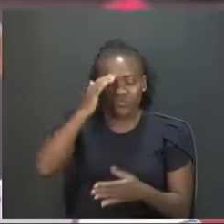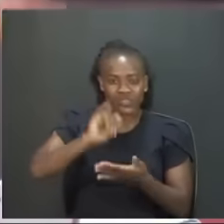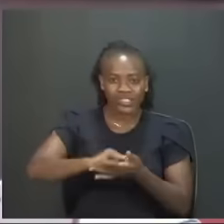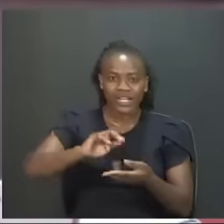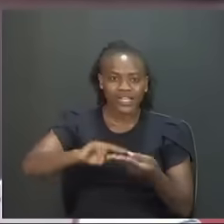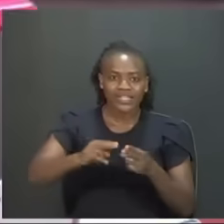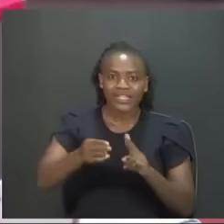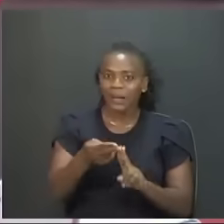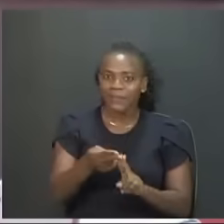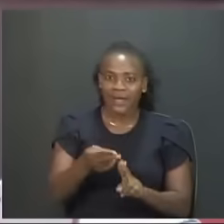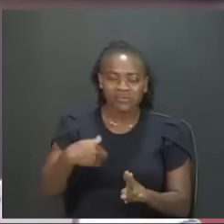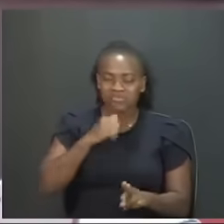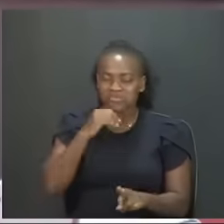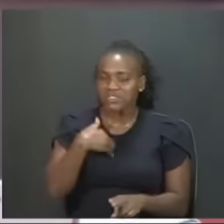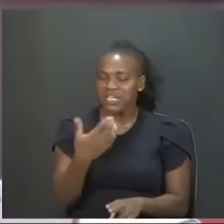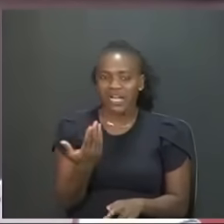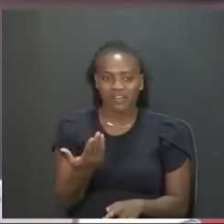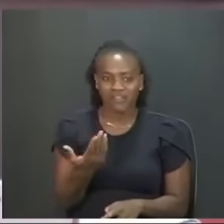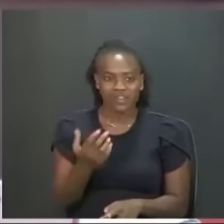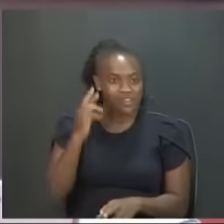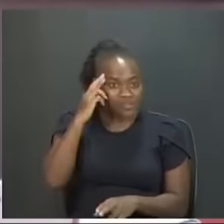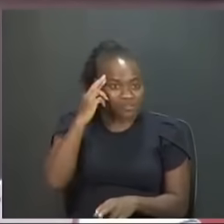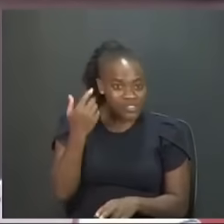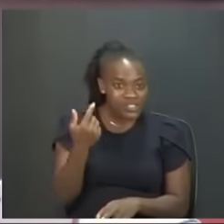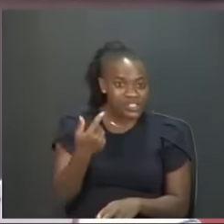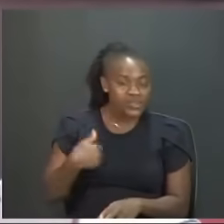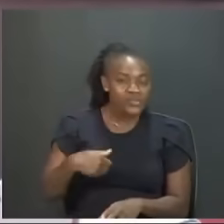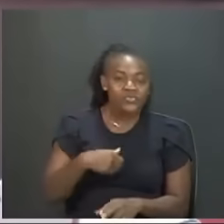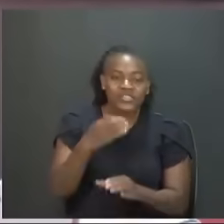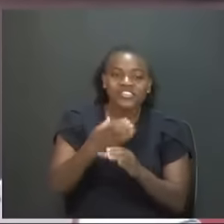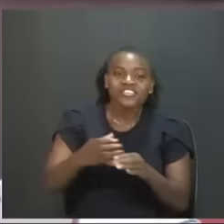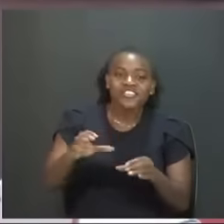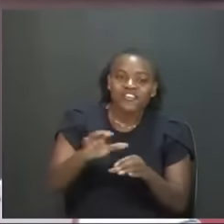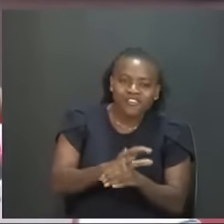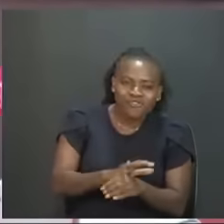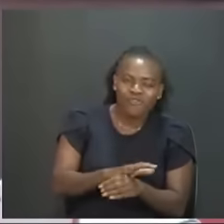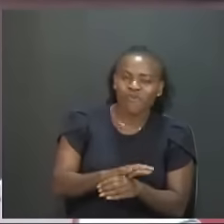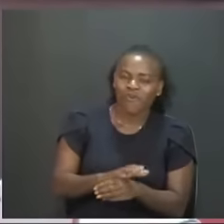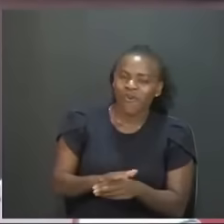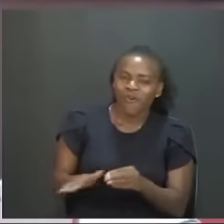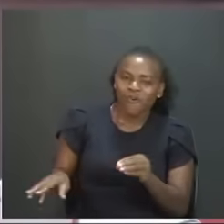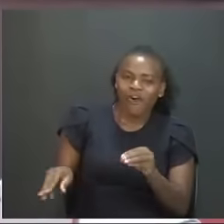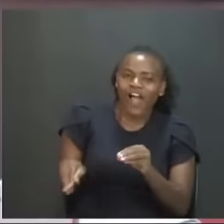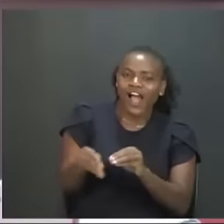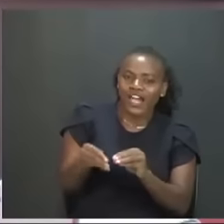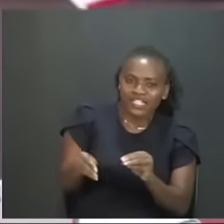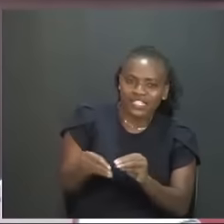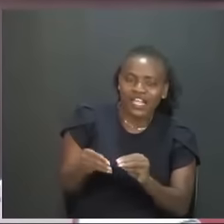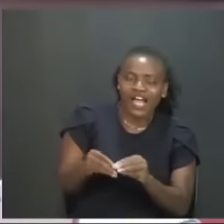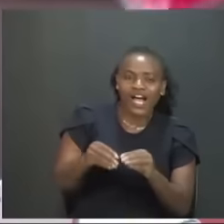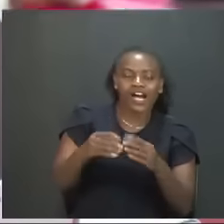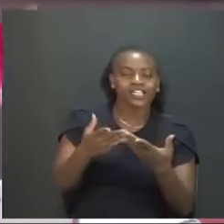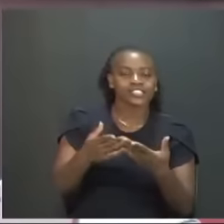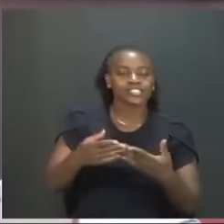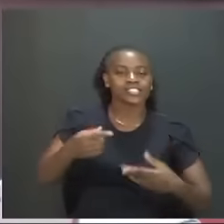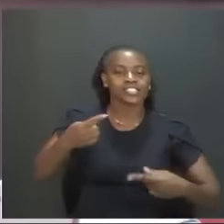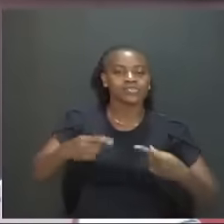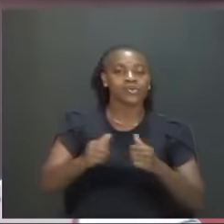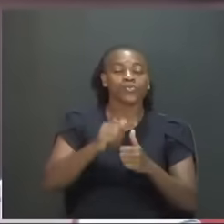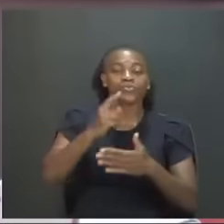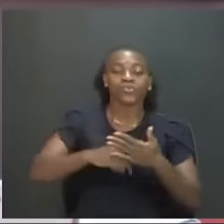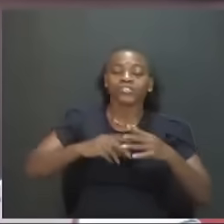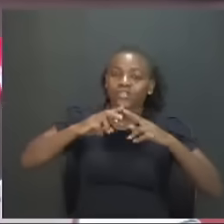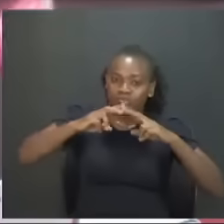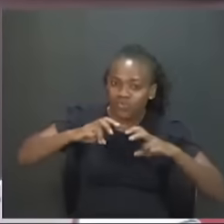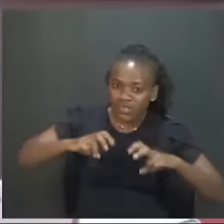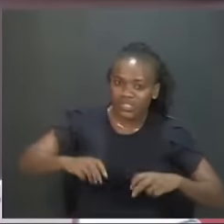you have it. That is why we have enriched our argument by doing research. That is why the member for Tolon